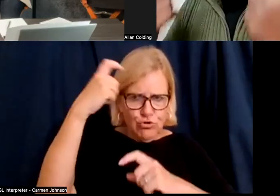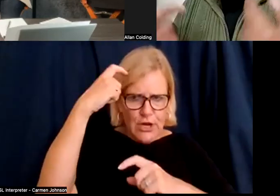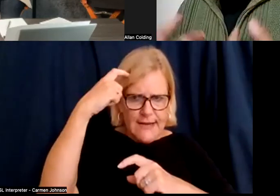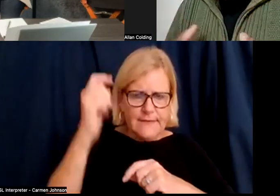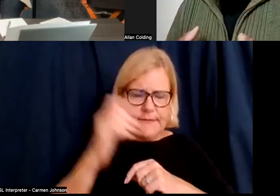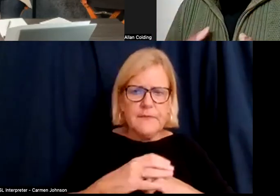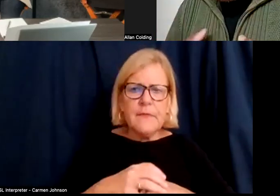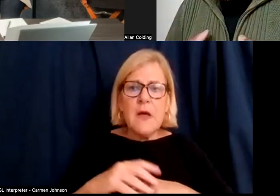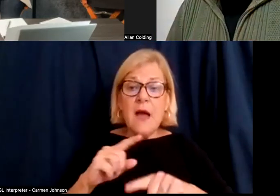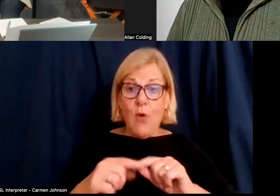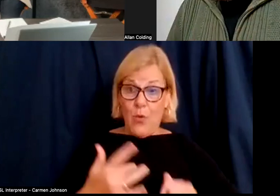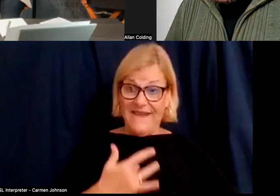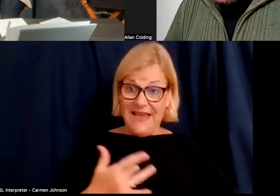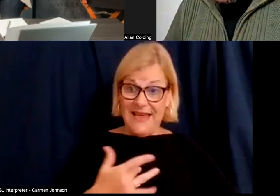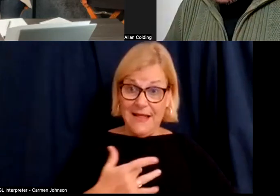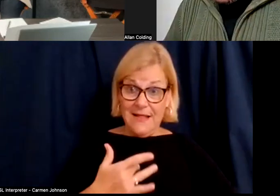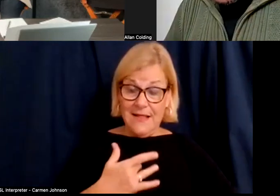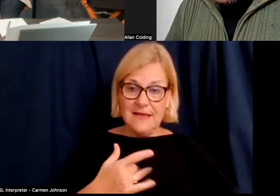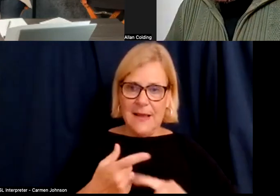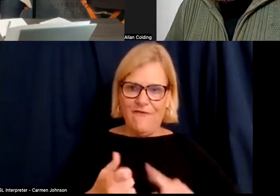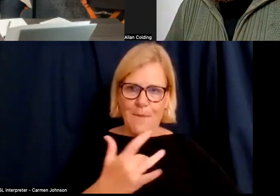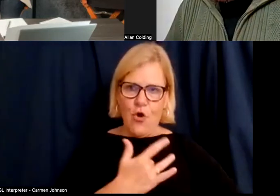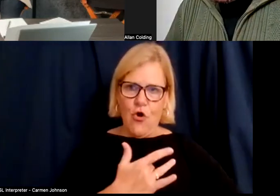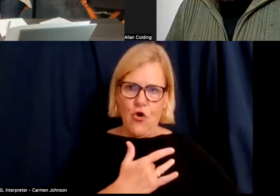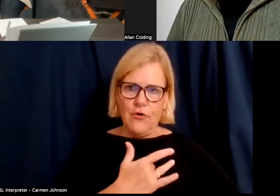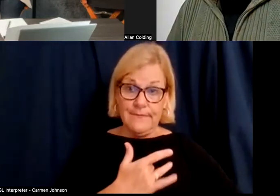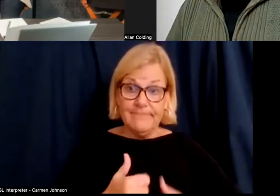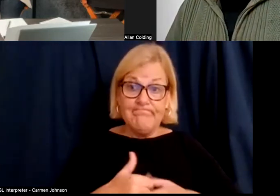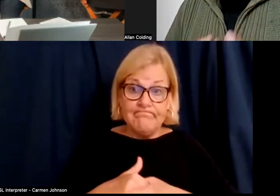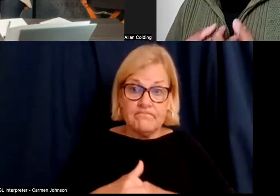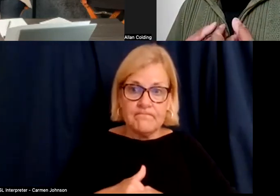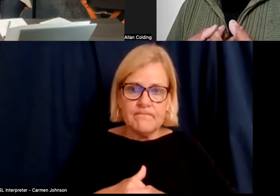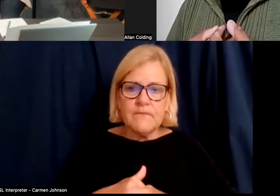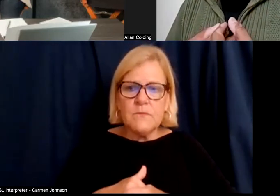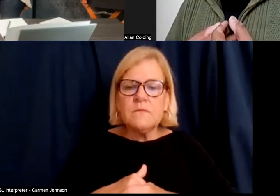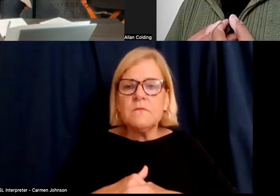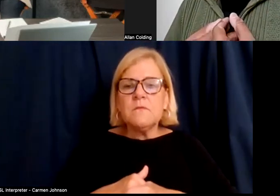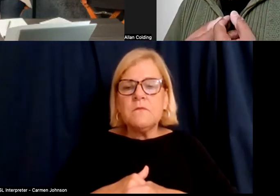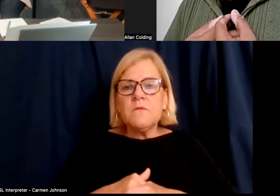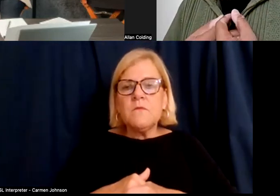Okay. What we feel is coming out of your heart. Okay. And